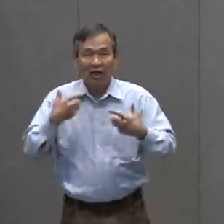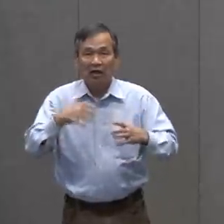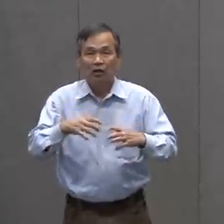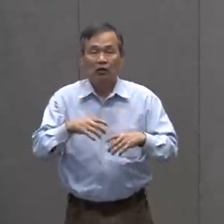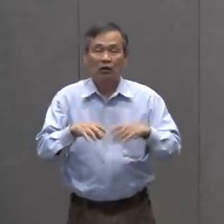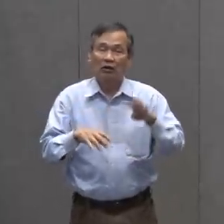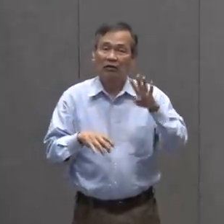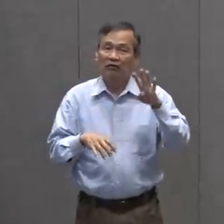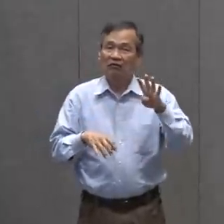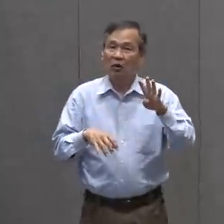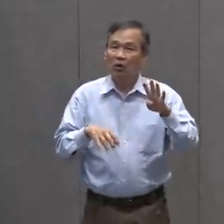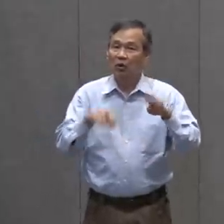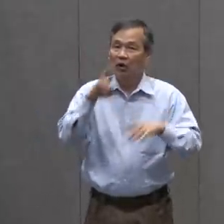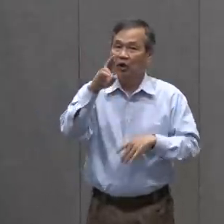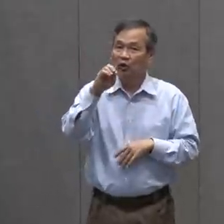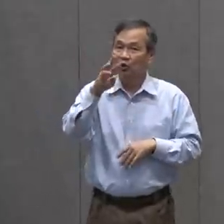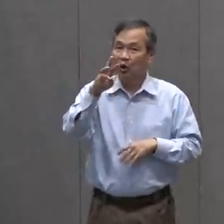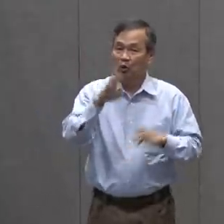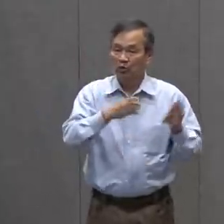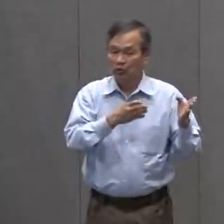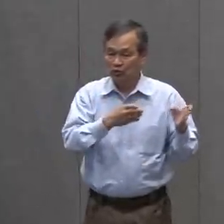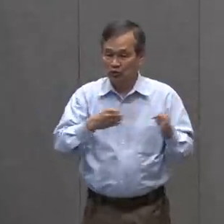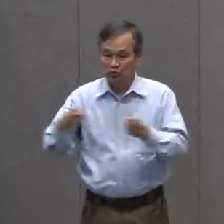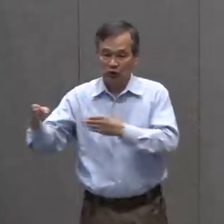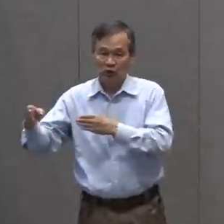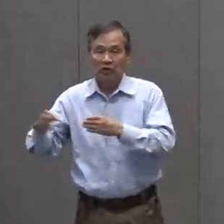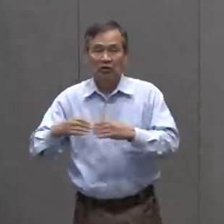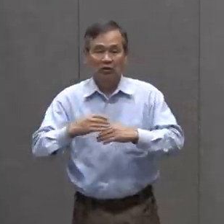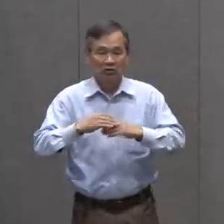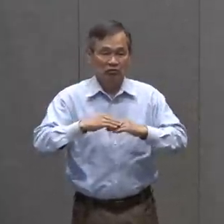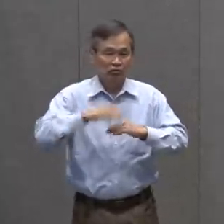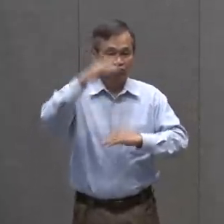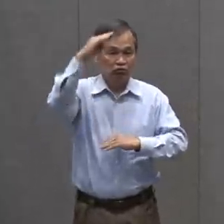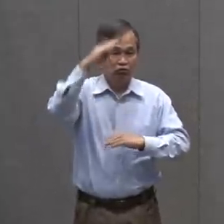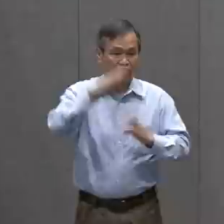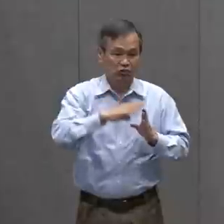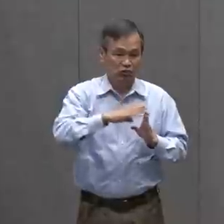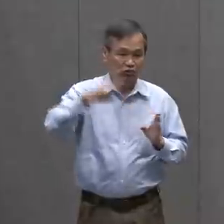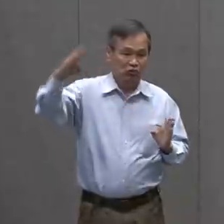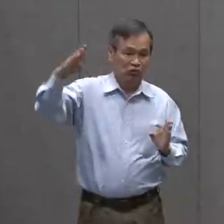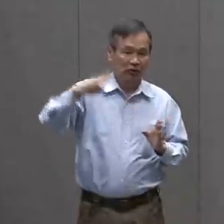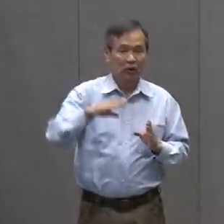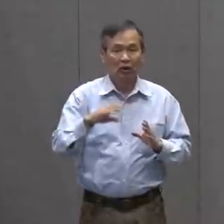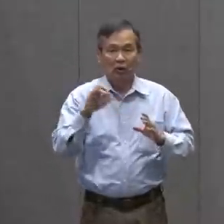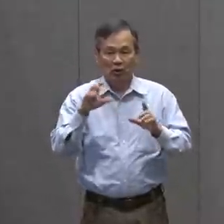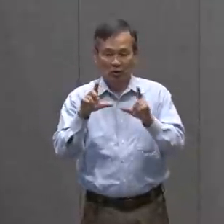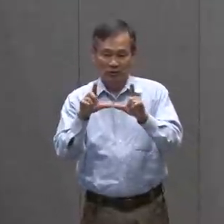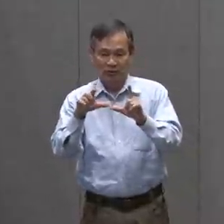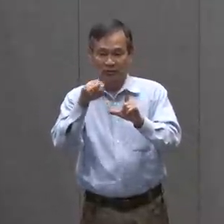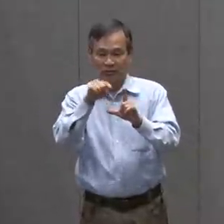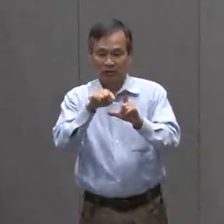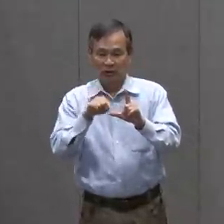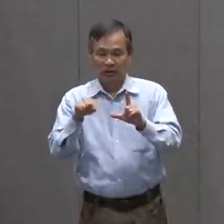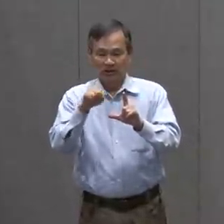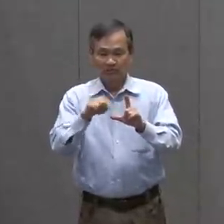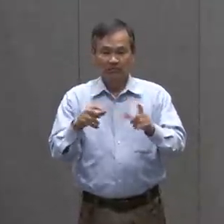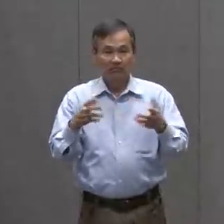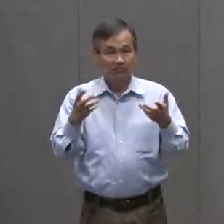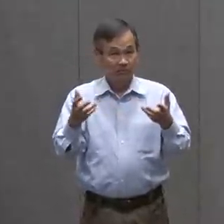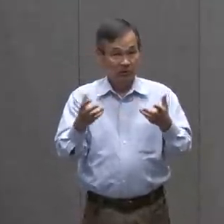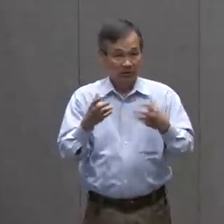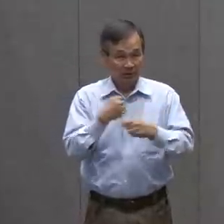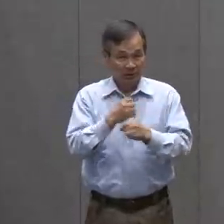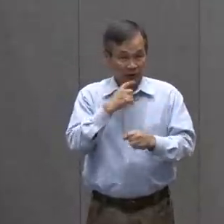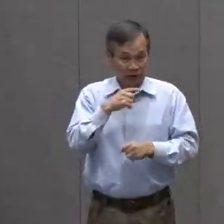So sometimes I might have to put my counter in a spot that may not be beneficial for me, but it helps her not win the game.